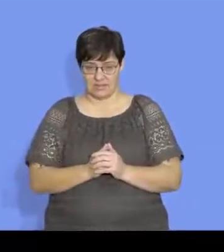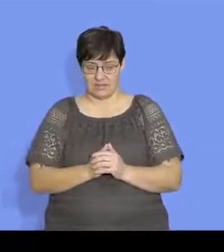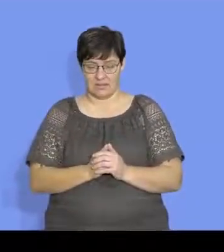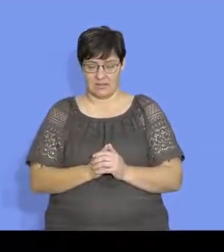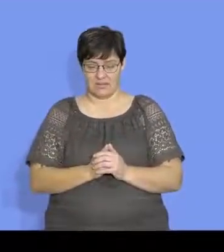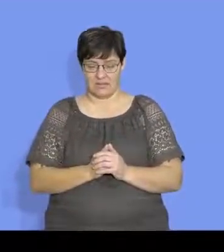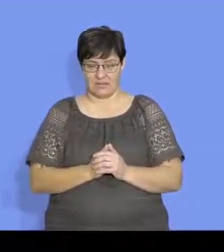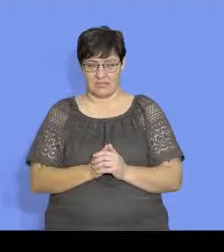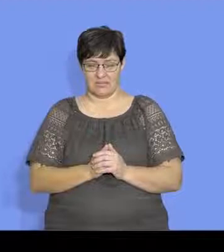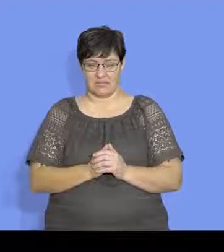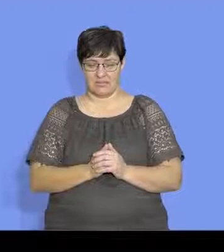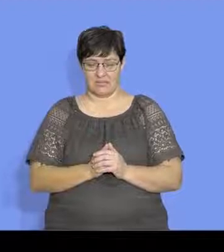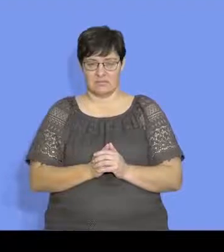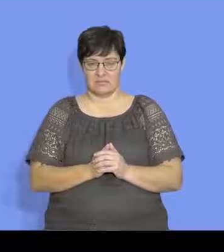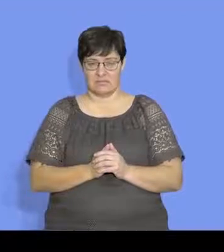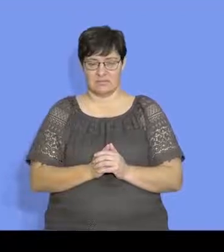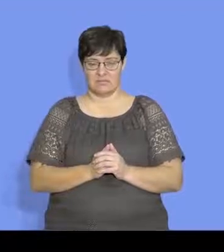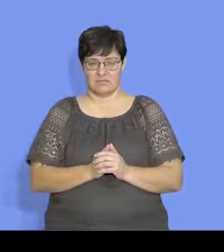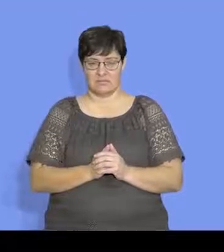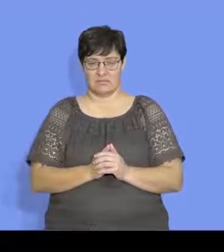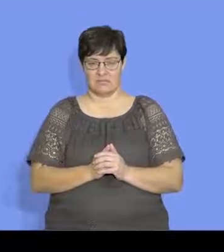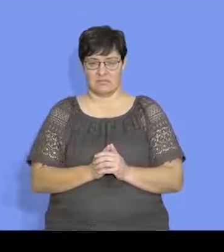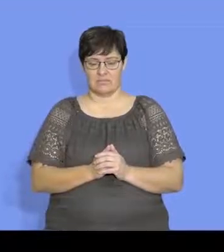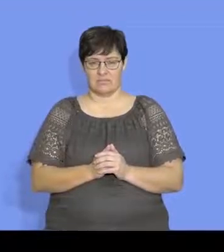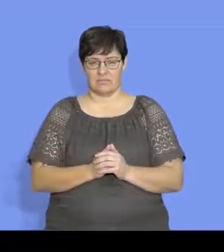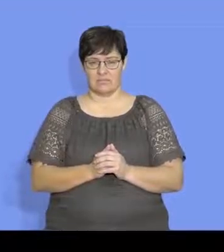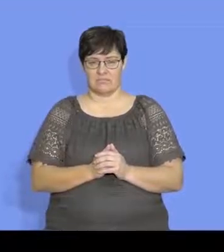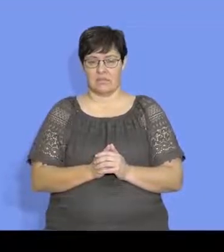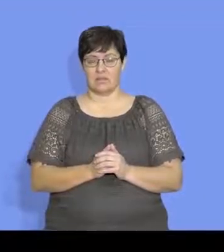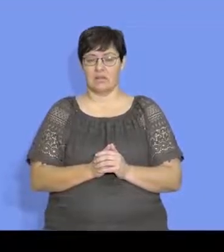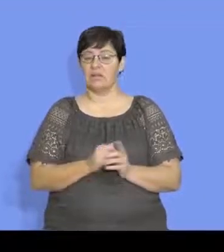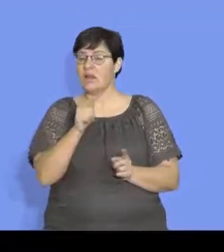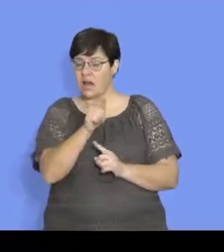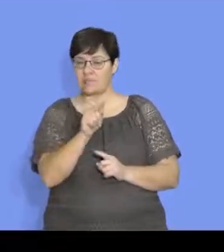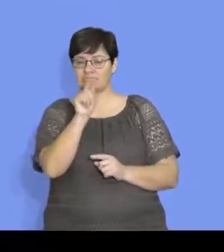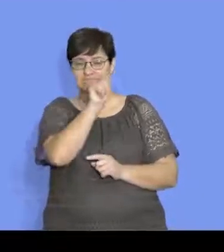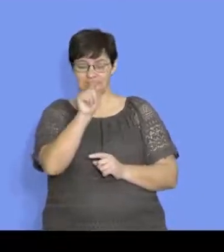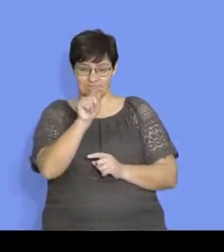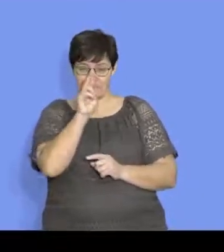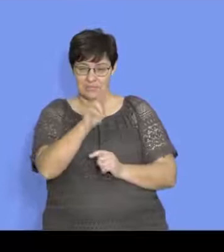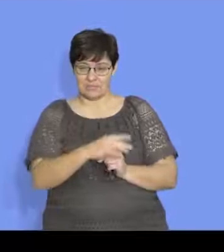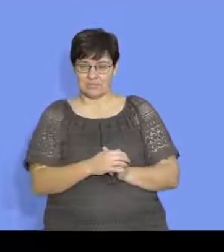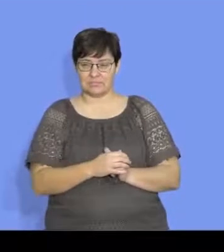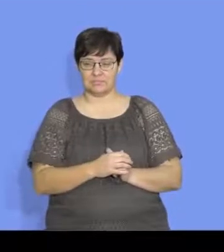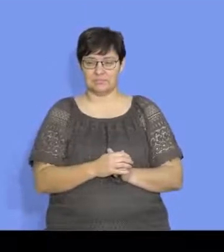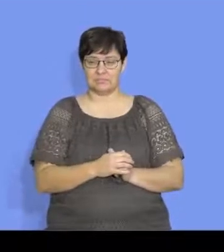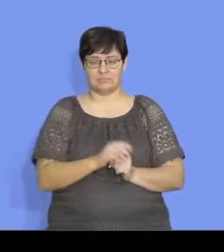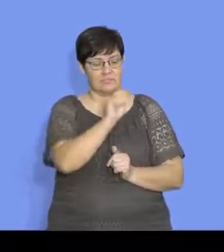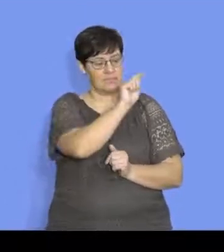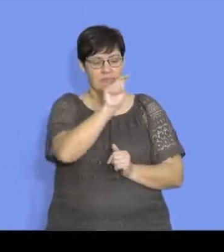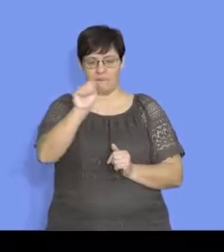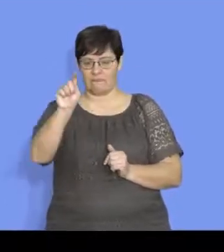There's my T3. I'm going to do the dots up like that. And you will be able